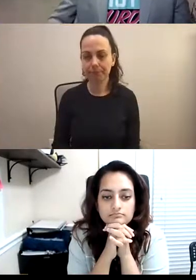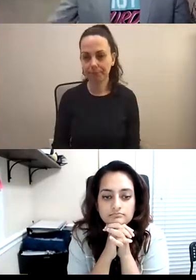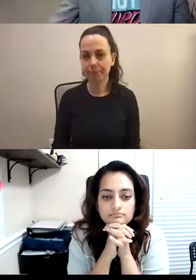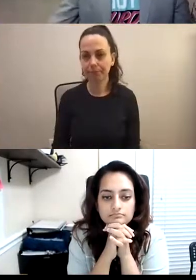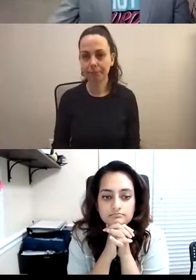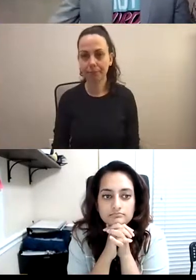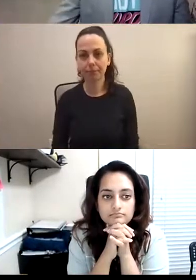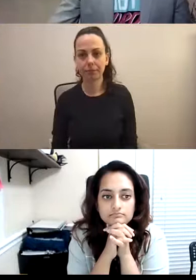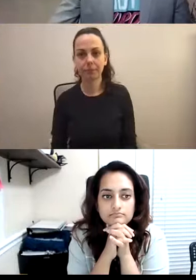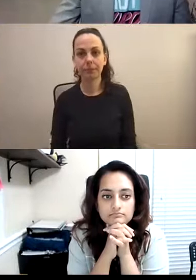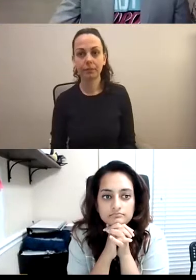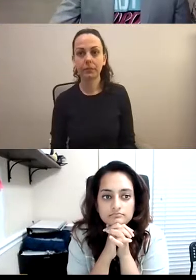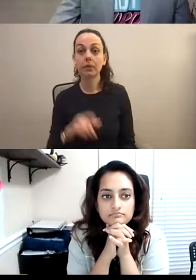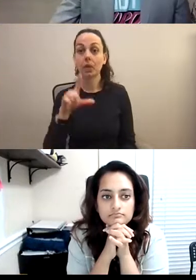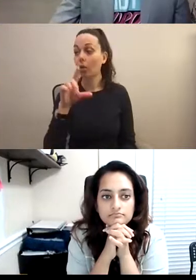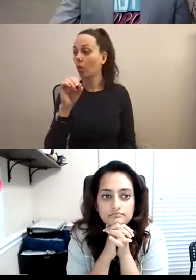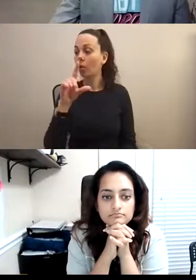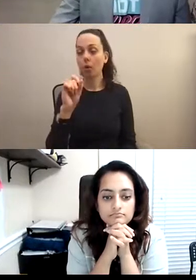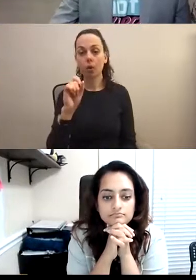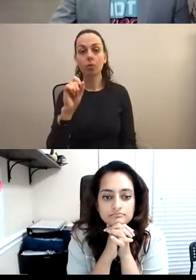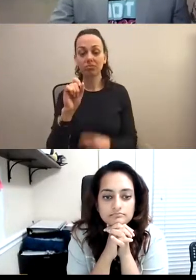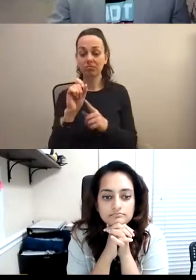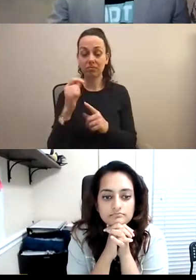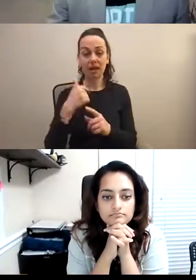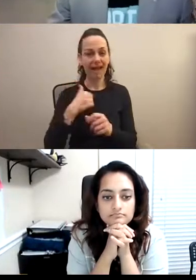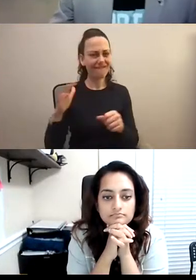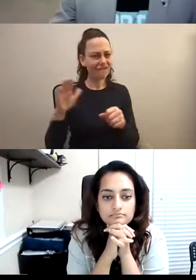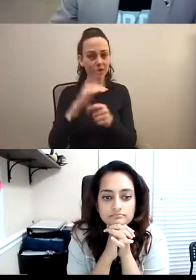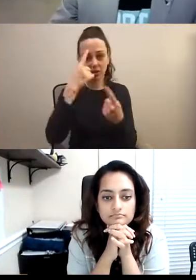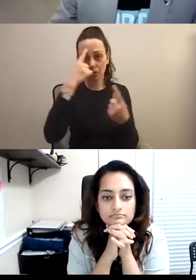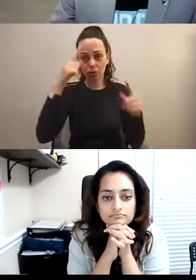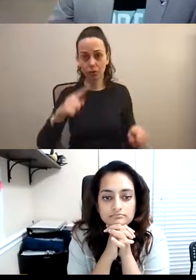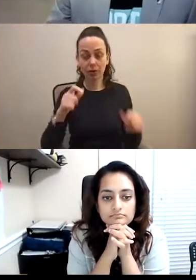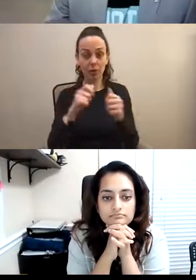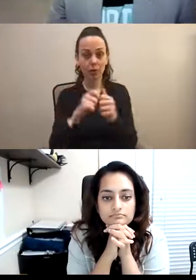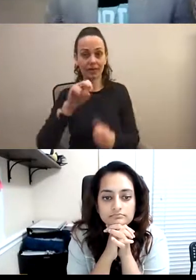Mm-hmm. I would completely agree with what Nathan said. I